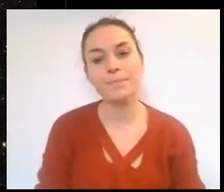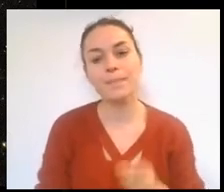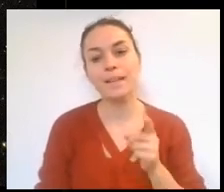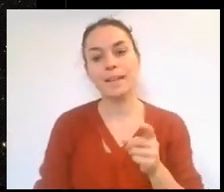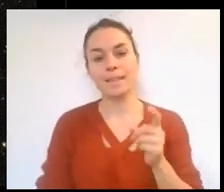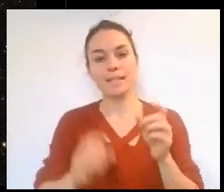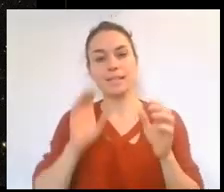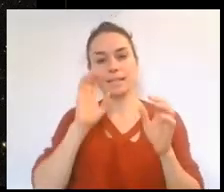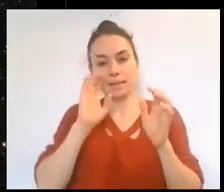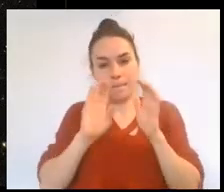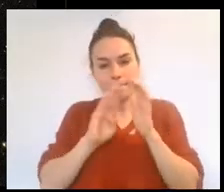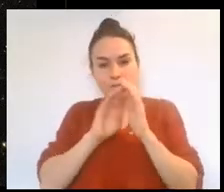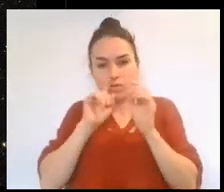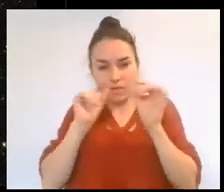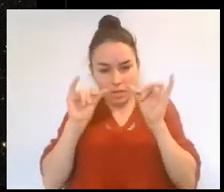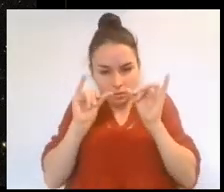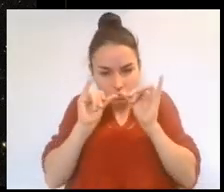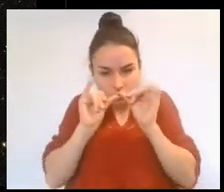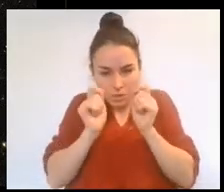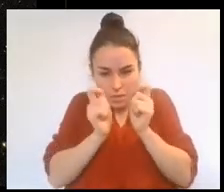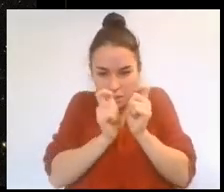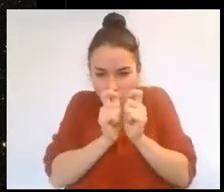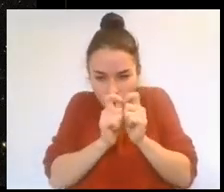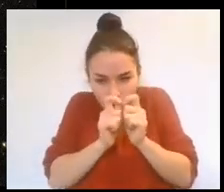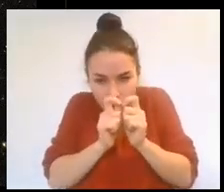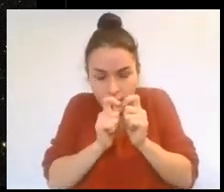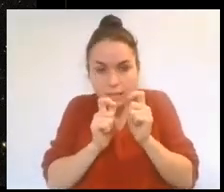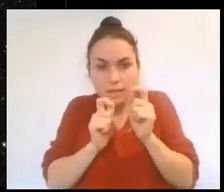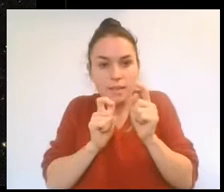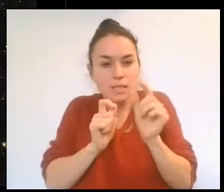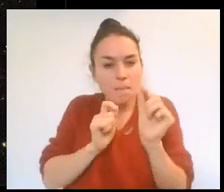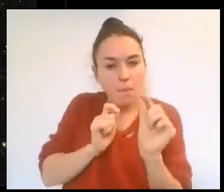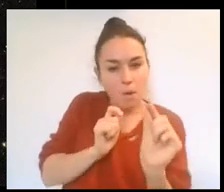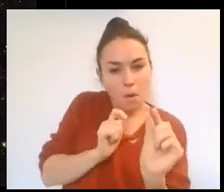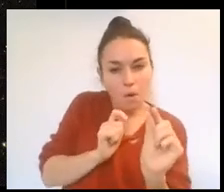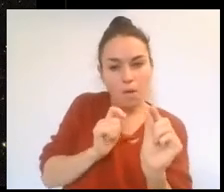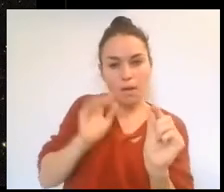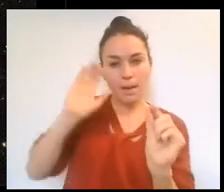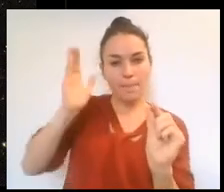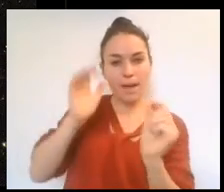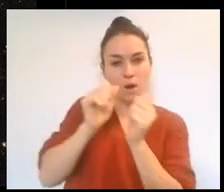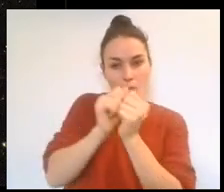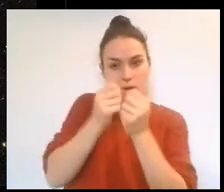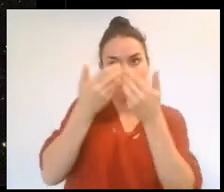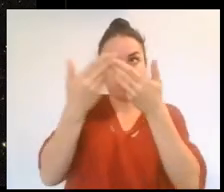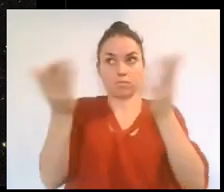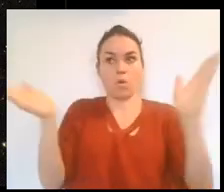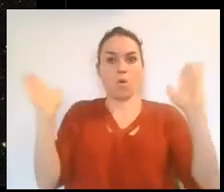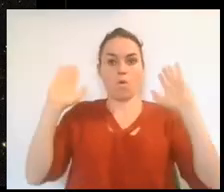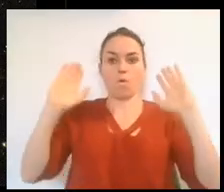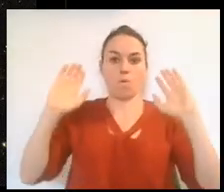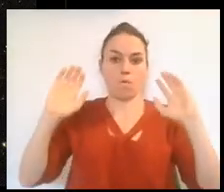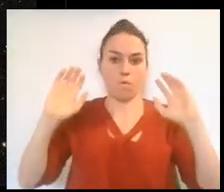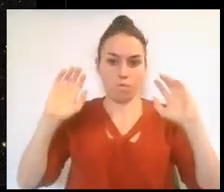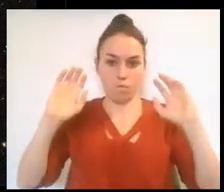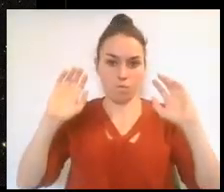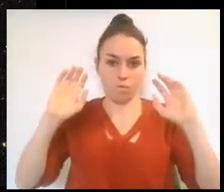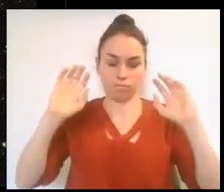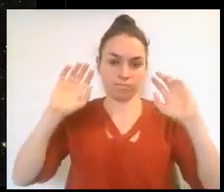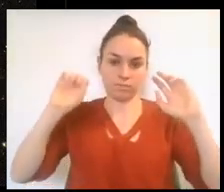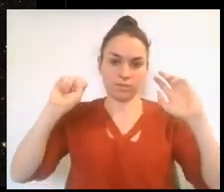So this is one teeny part of the cosmos. And the fact is, even though to most